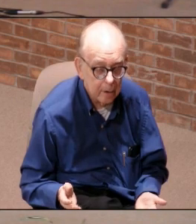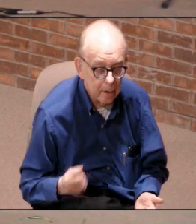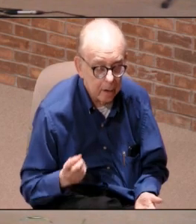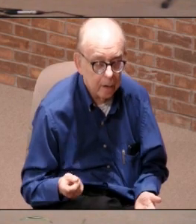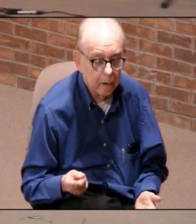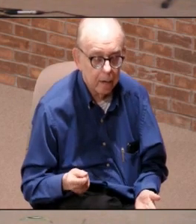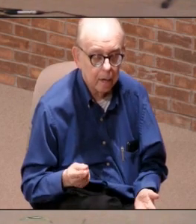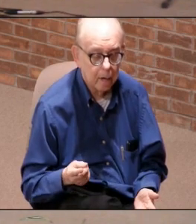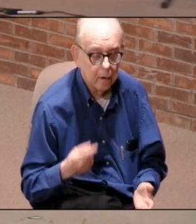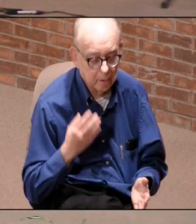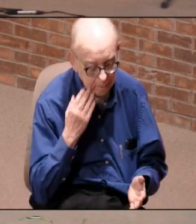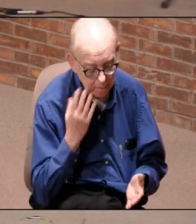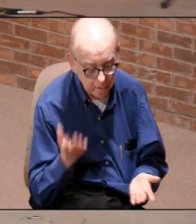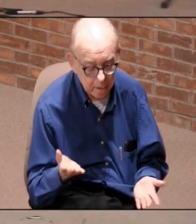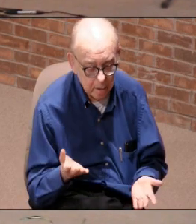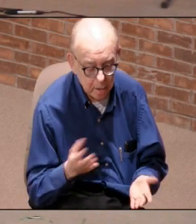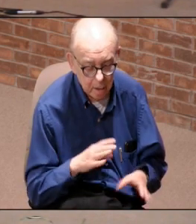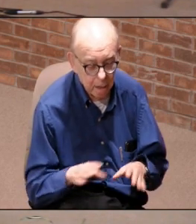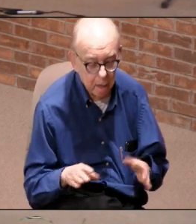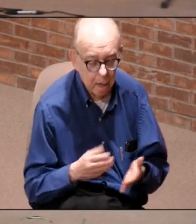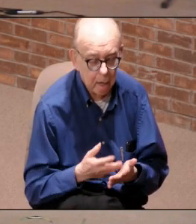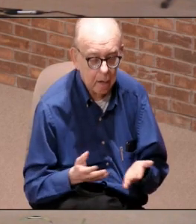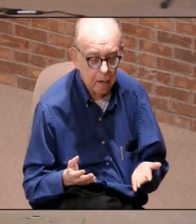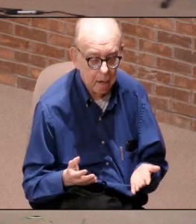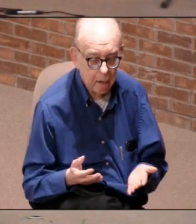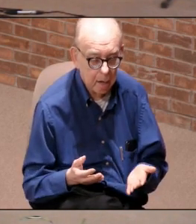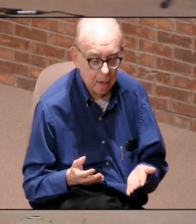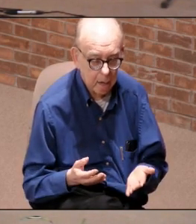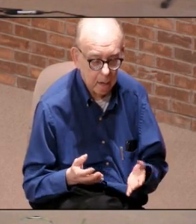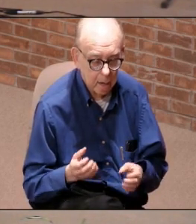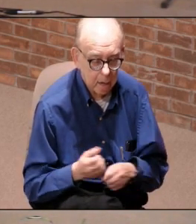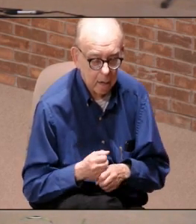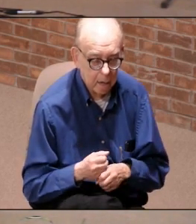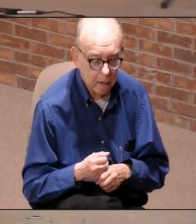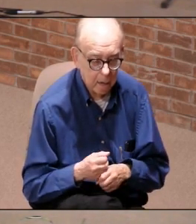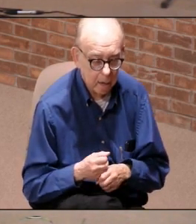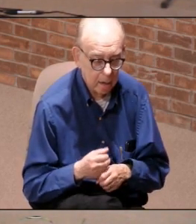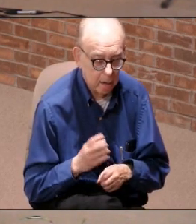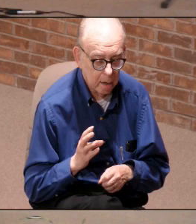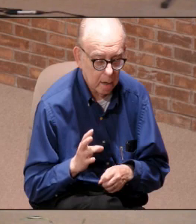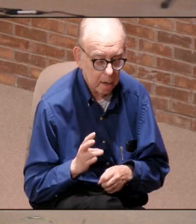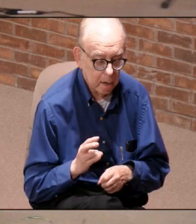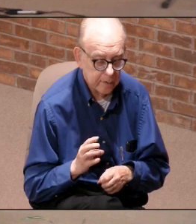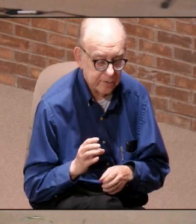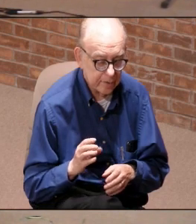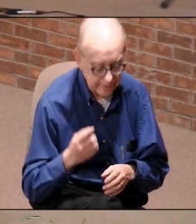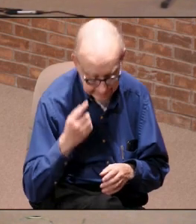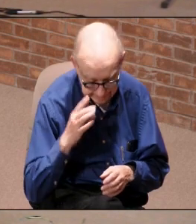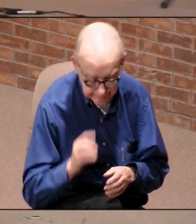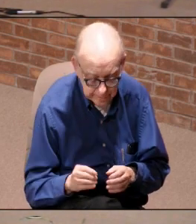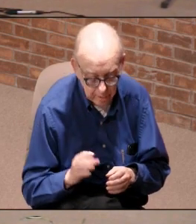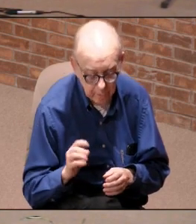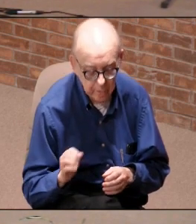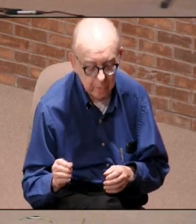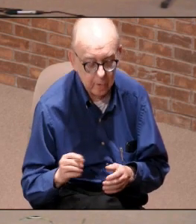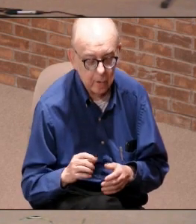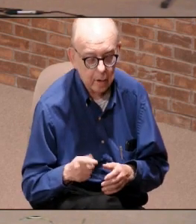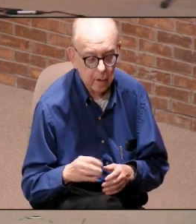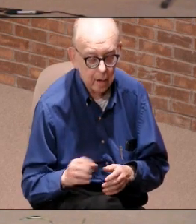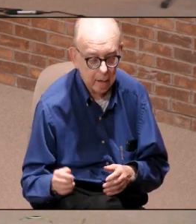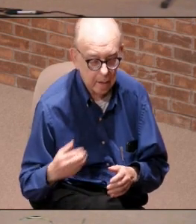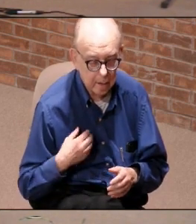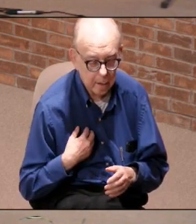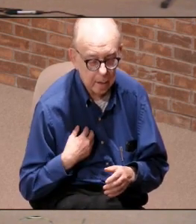says, here's what I want you to do about it, is I'm getting 70 cents off on the gallon. And I still